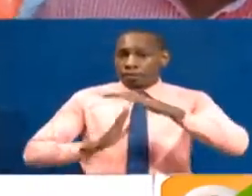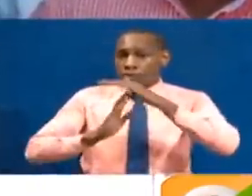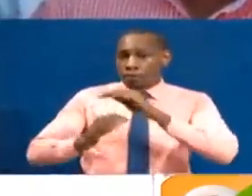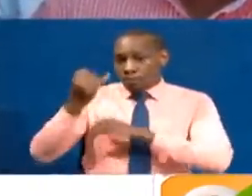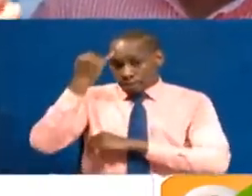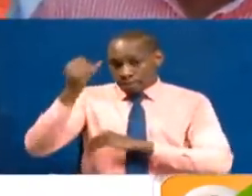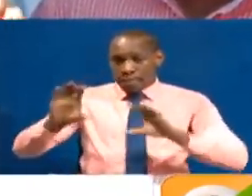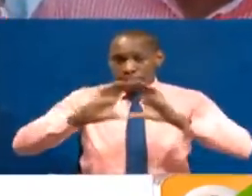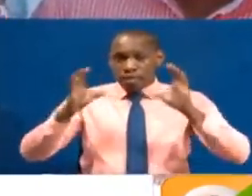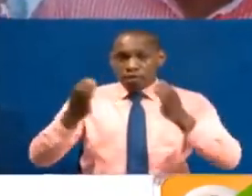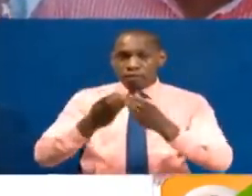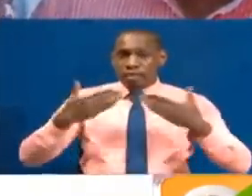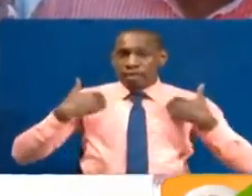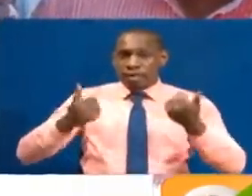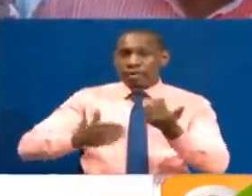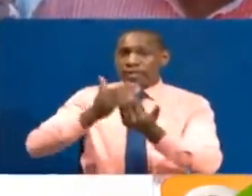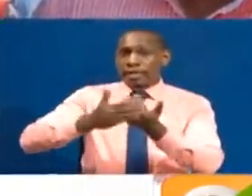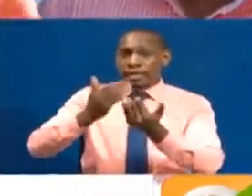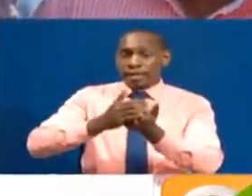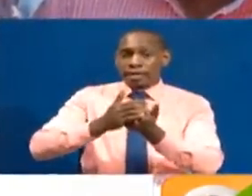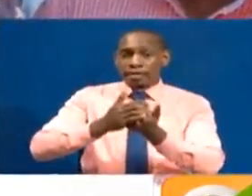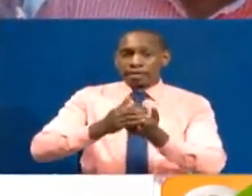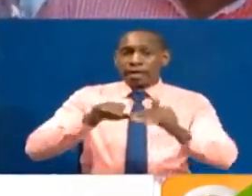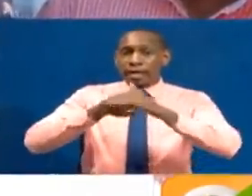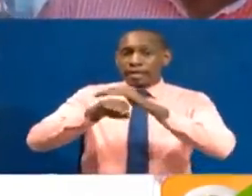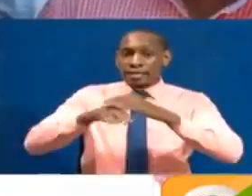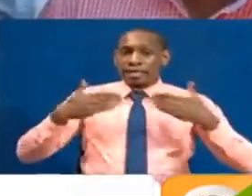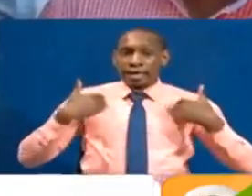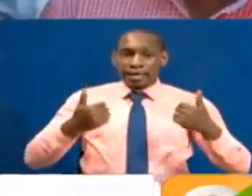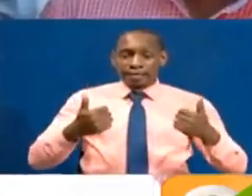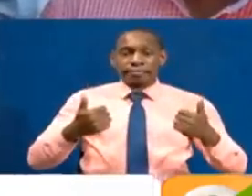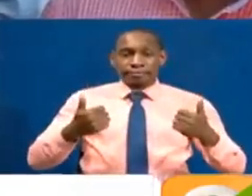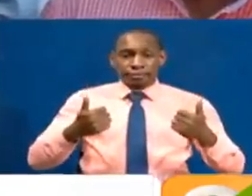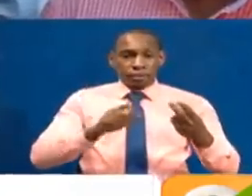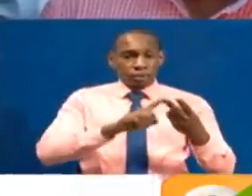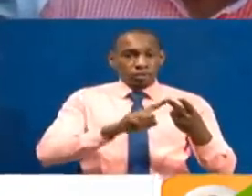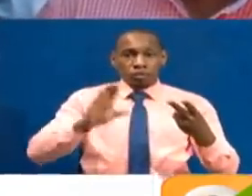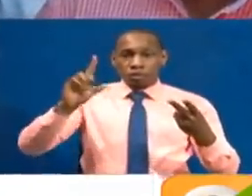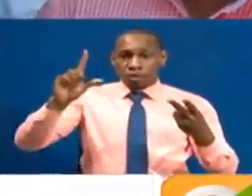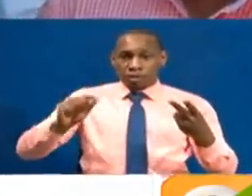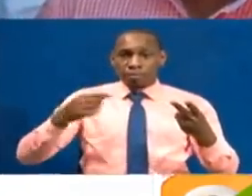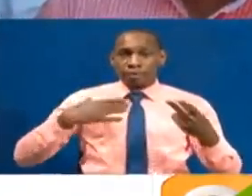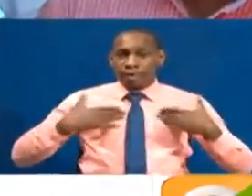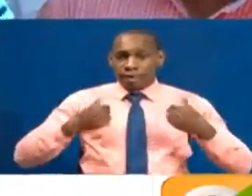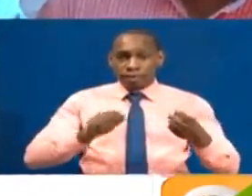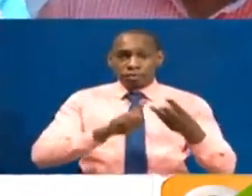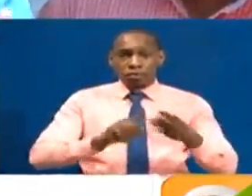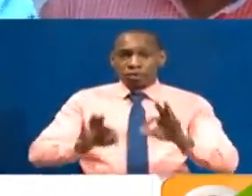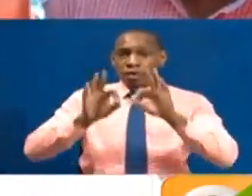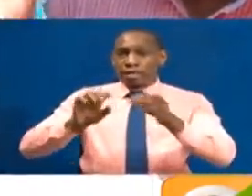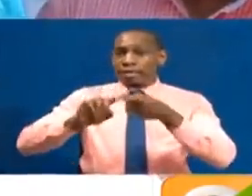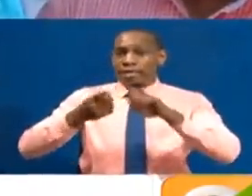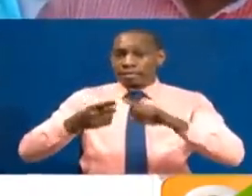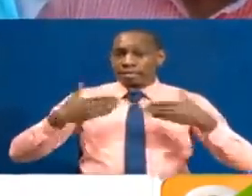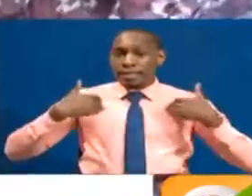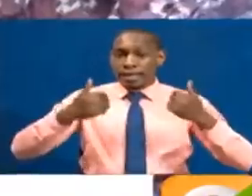of universal health coverage. Access to health, affordable health, and excellent